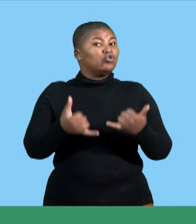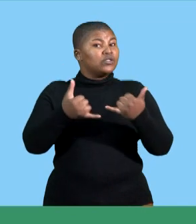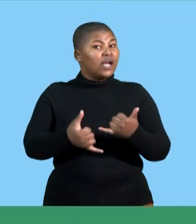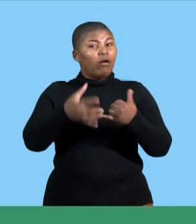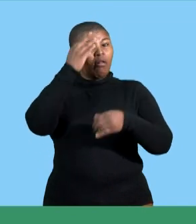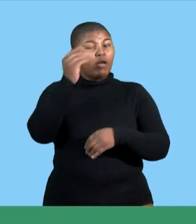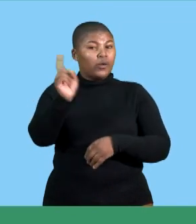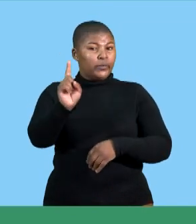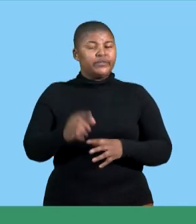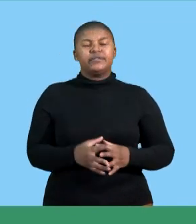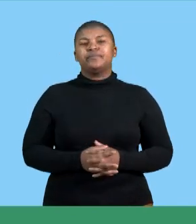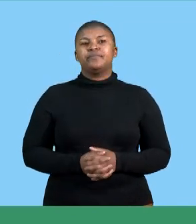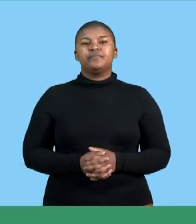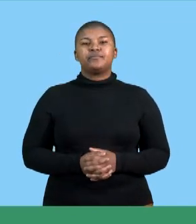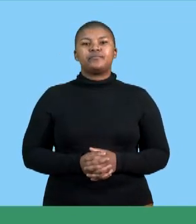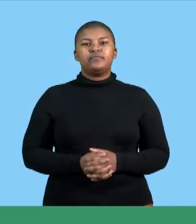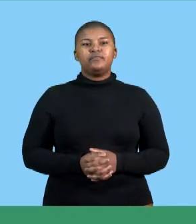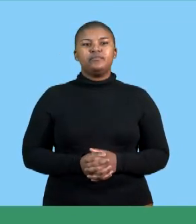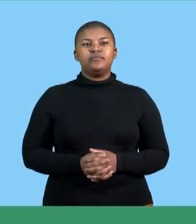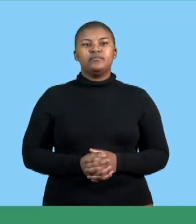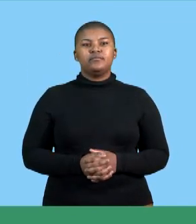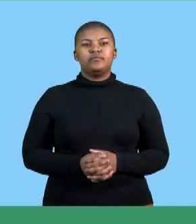the end of the lesson, you should be able to